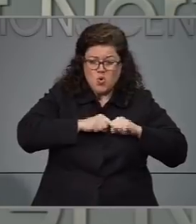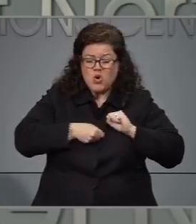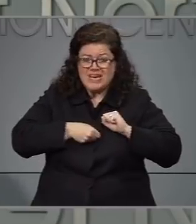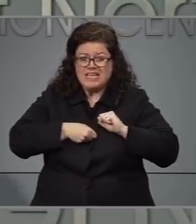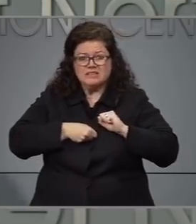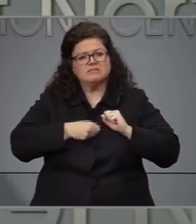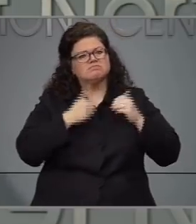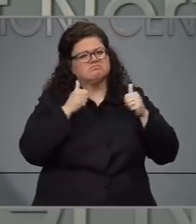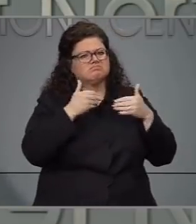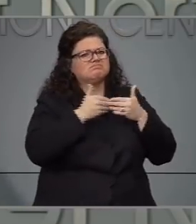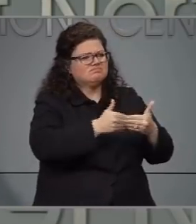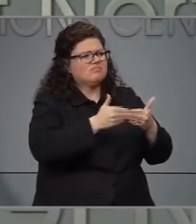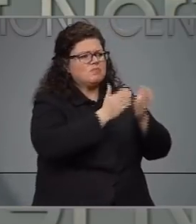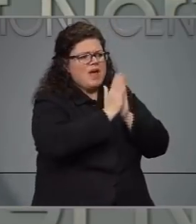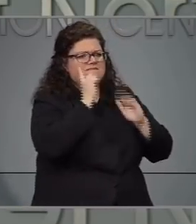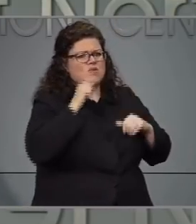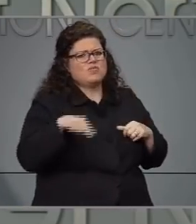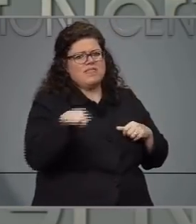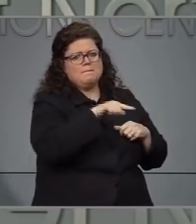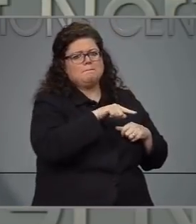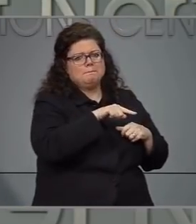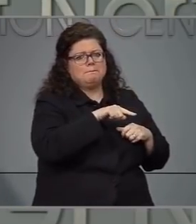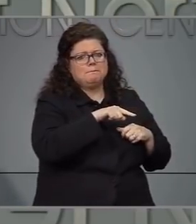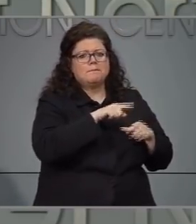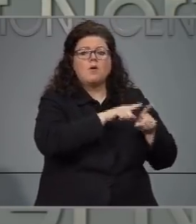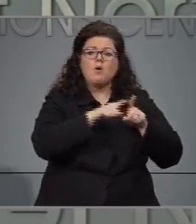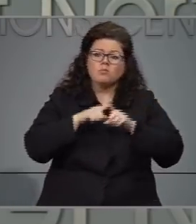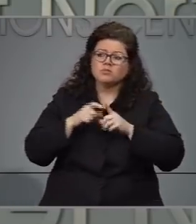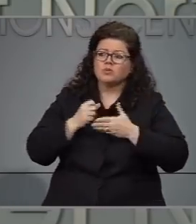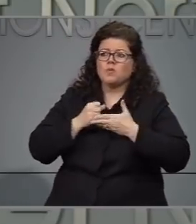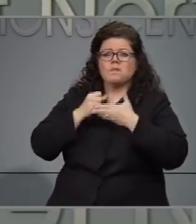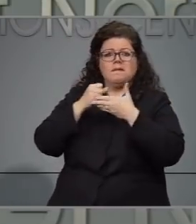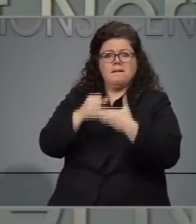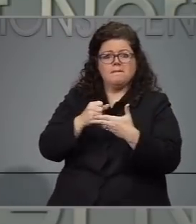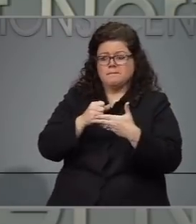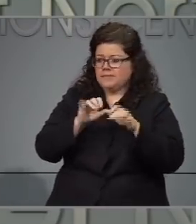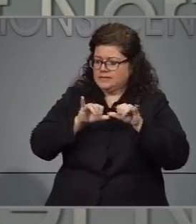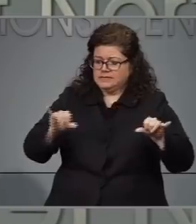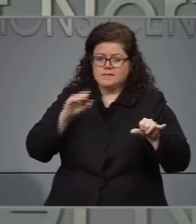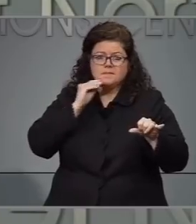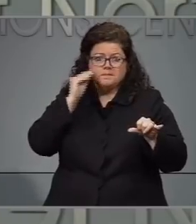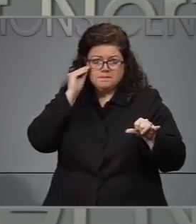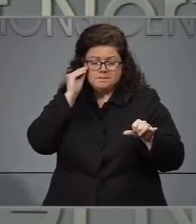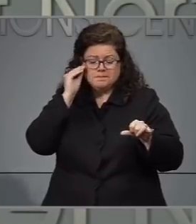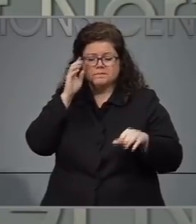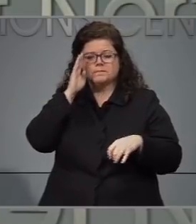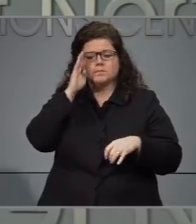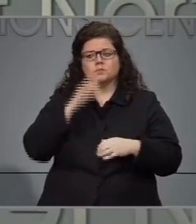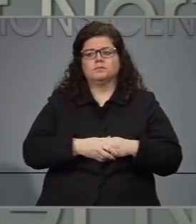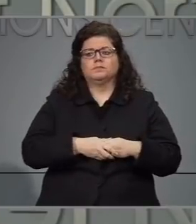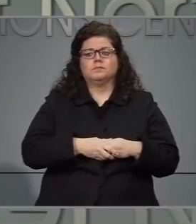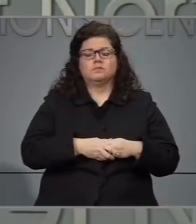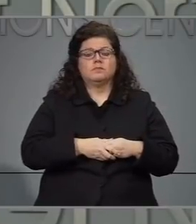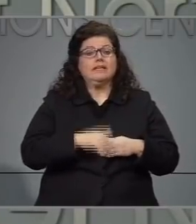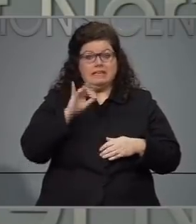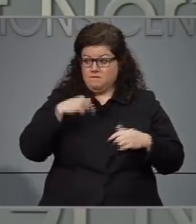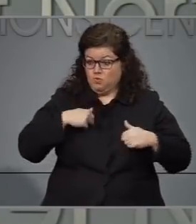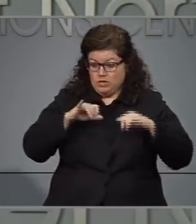commit to doing our part to slow the spread of this deadly virus. In doing so, we honor their